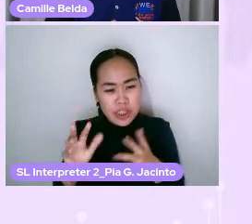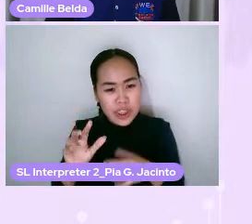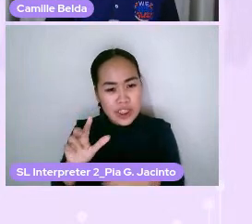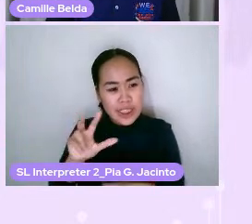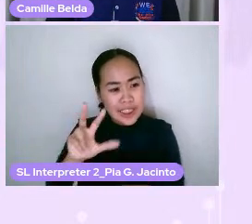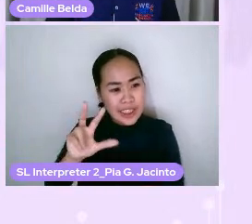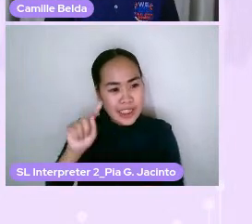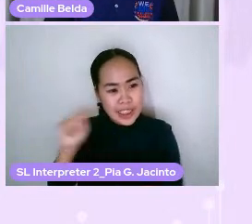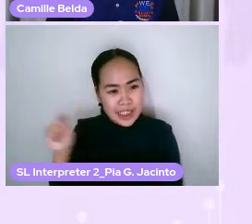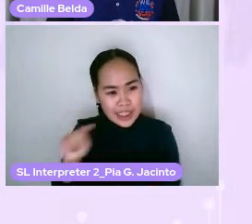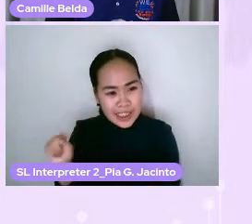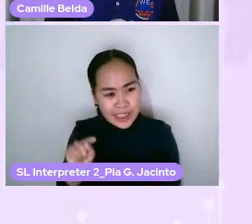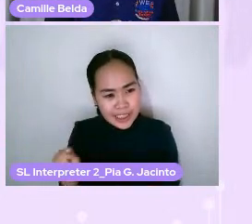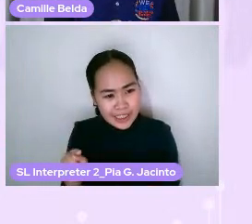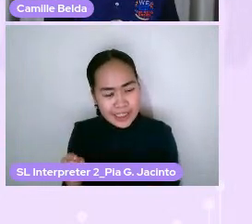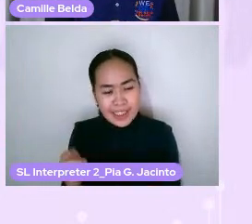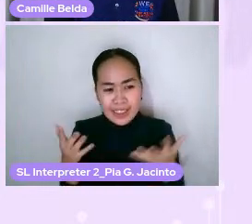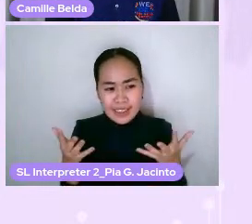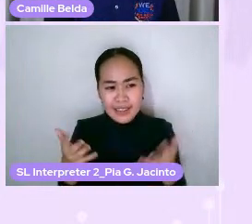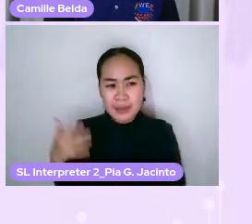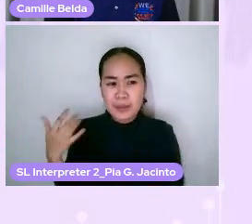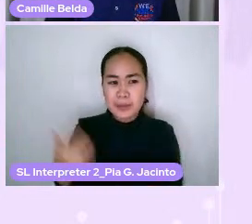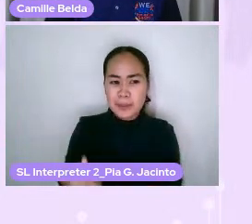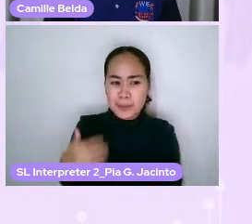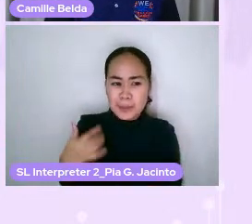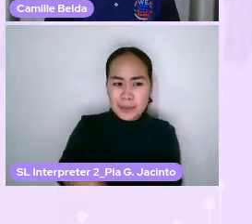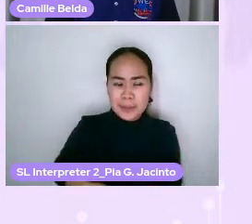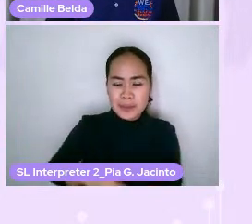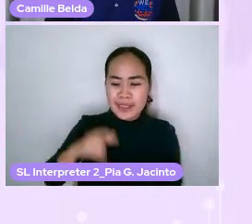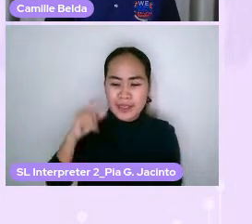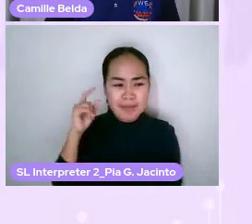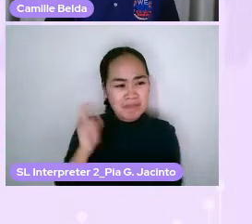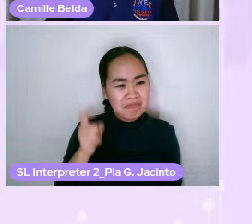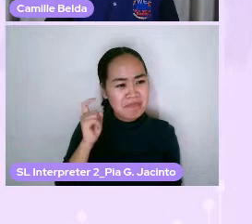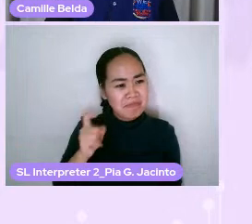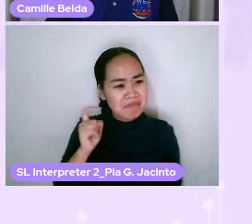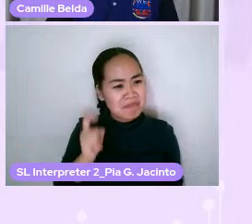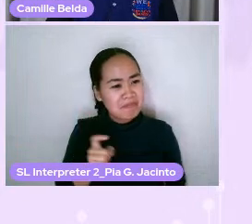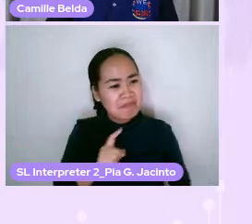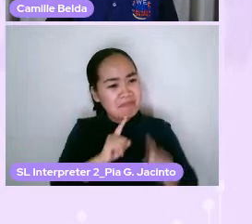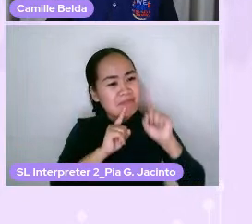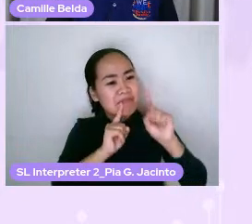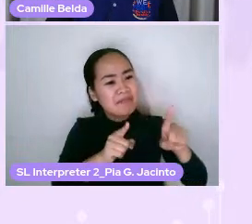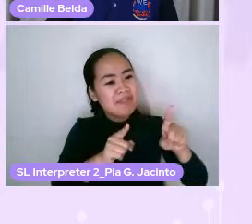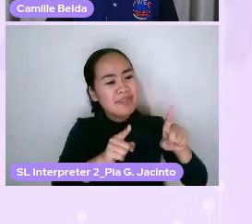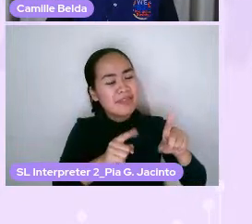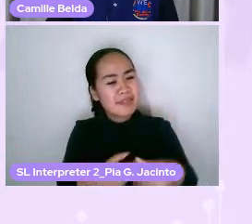Okay, ang bilis sumagot ng ating viewers, may nanalo na po. Ang tamang sagot ay...